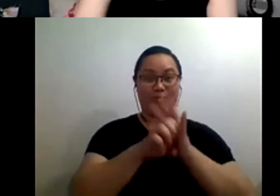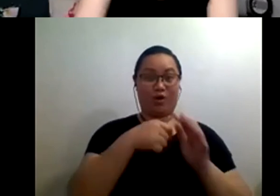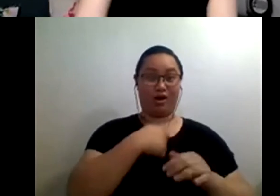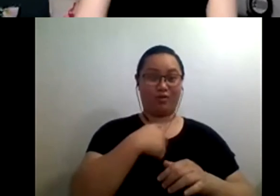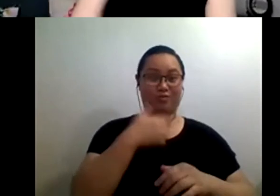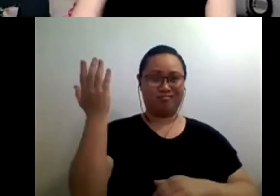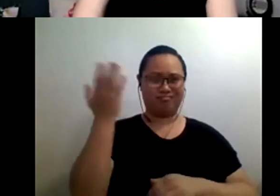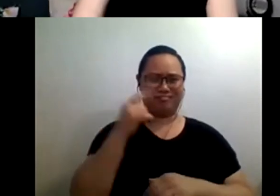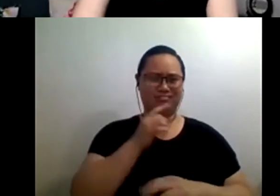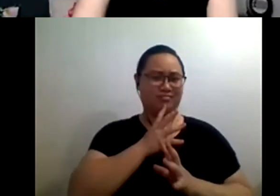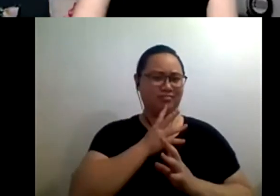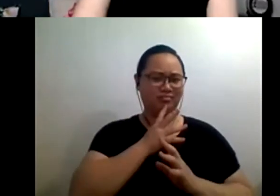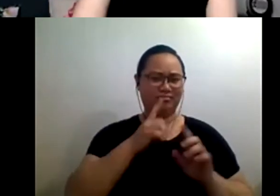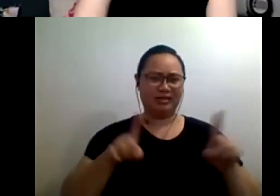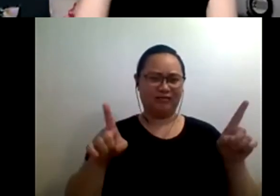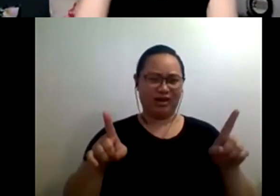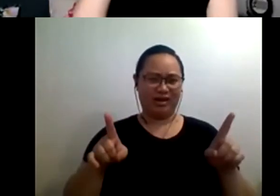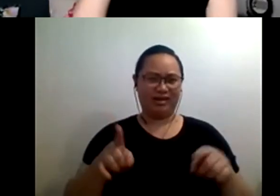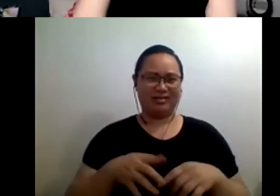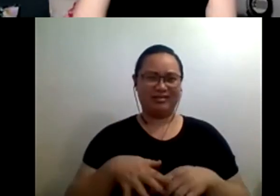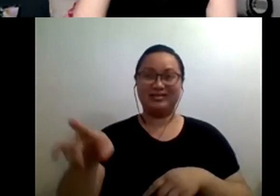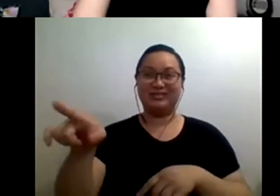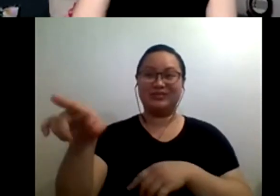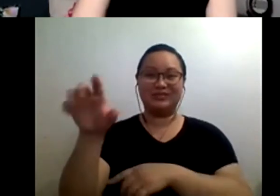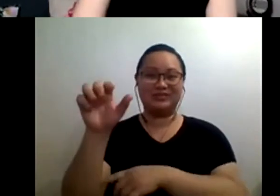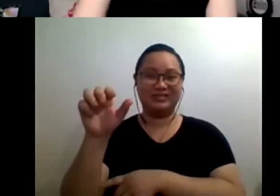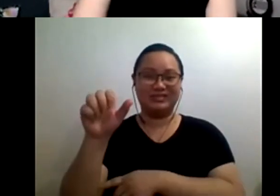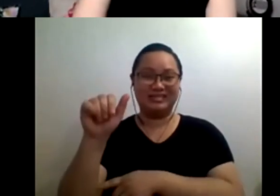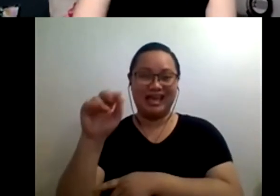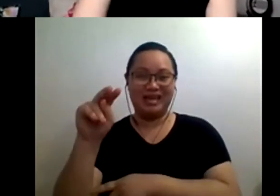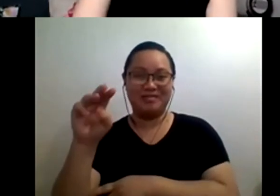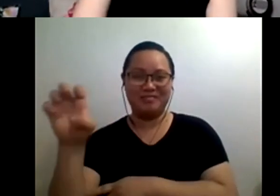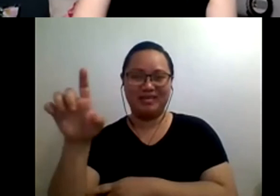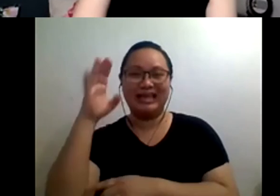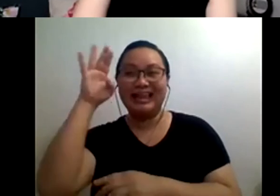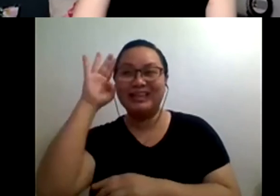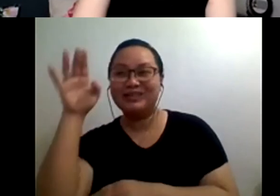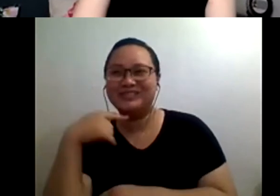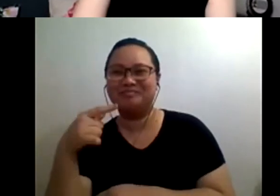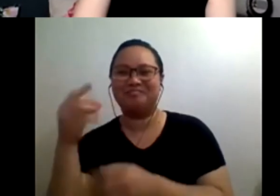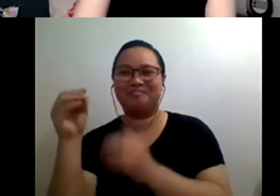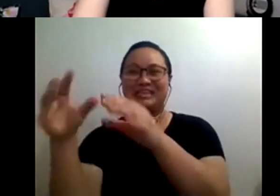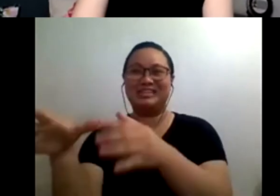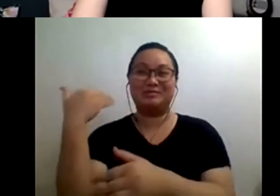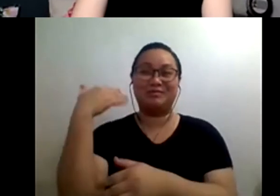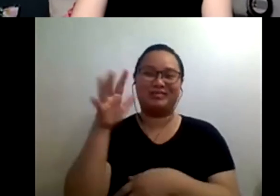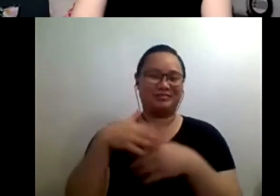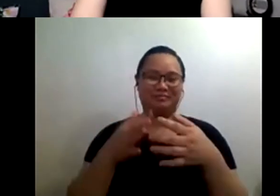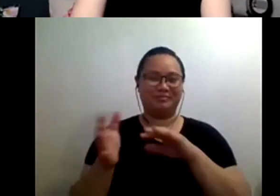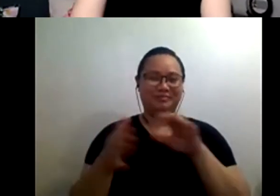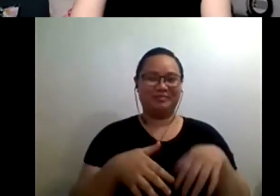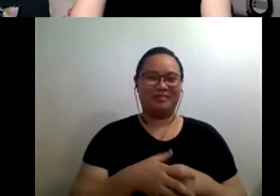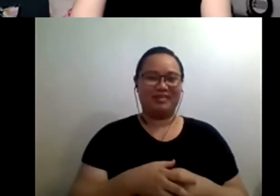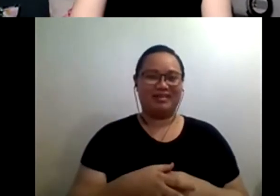dati. Shout out kay Miss Aimee na nag-chat sa akin, teacher ko from grade 6. Ayan, dito siya. Sabi ni Miss